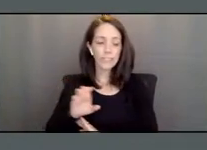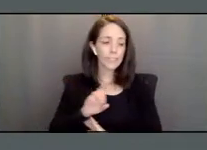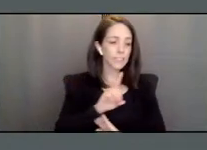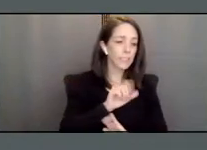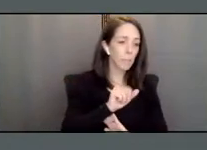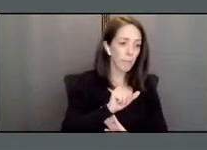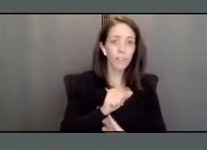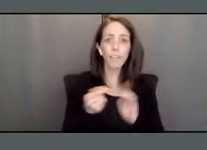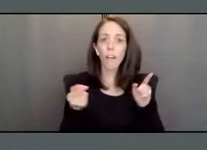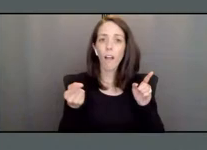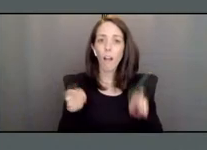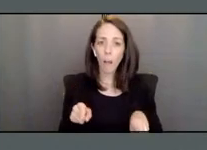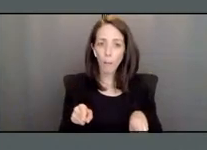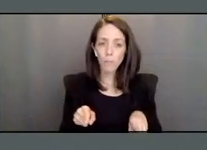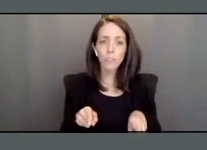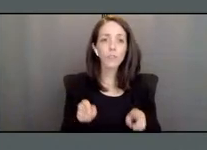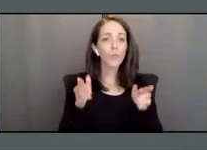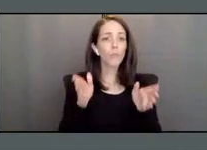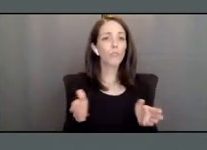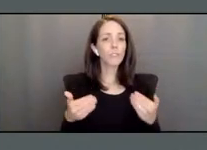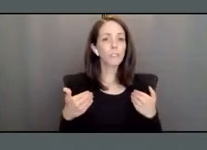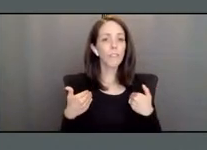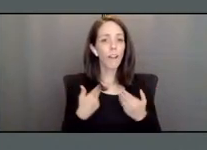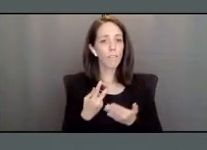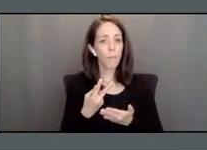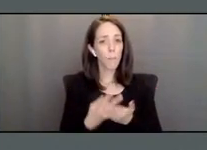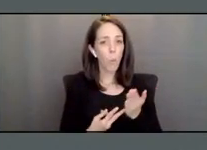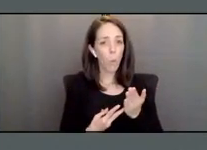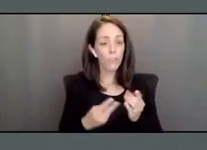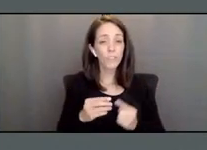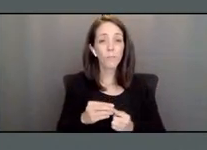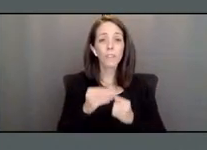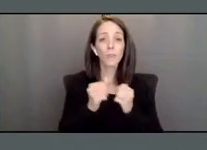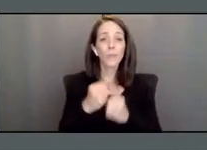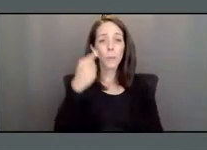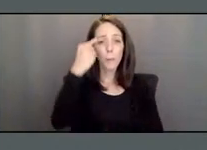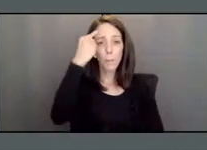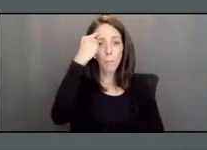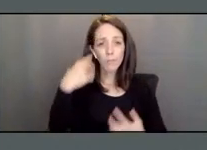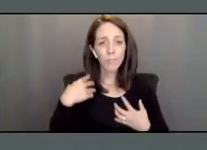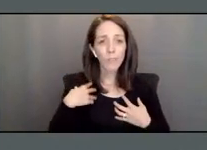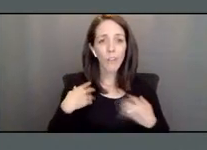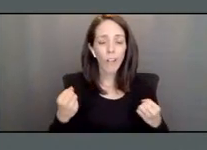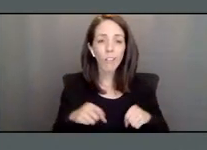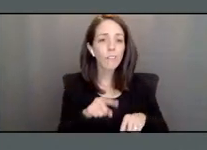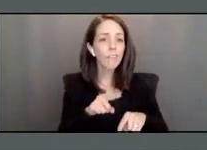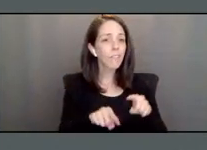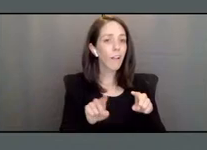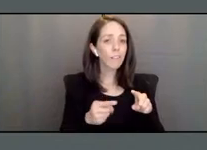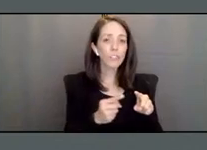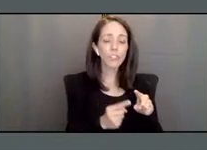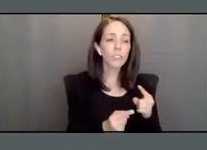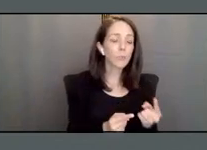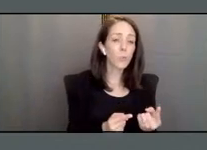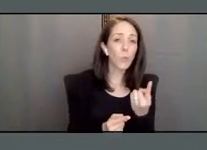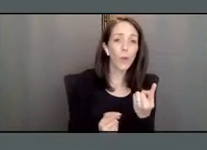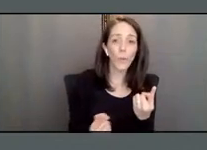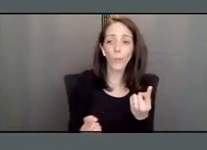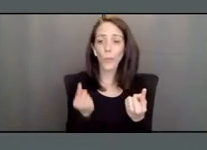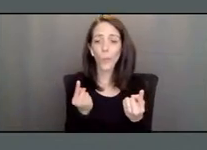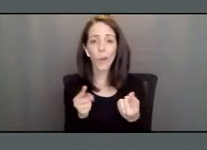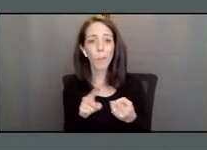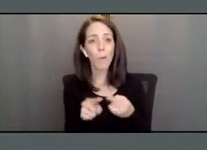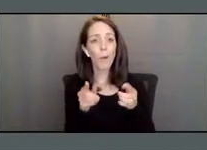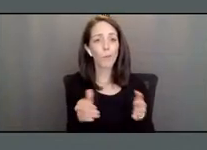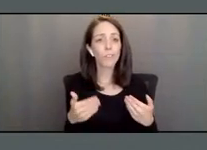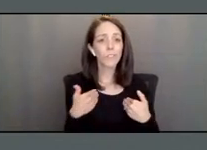it comes to mental health, for example. And the two, and it's really hard to unpack the two. Things like intergenerational trauma, which we